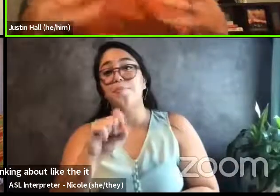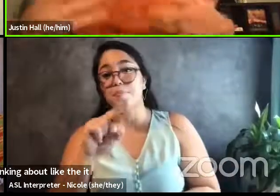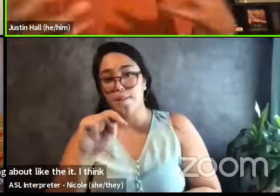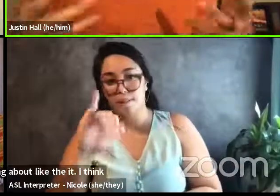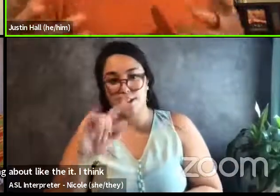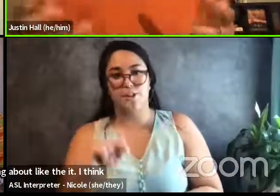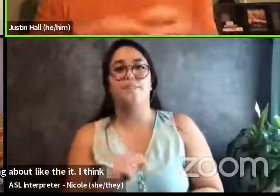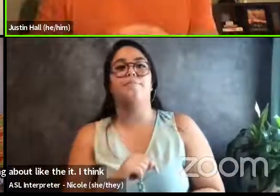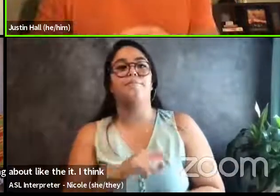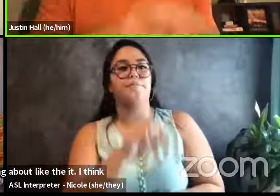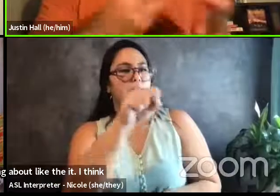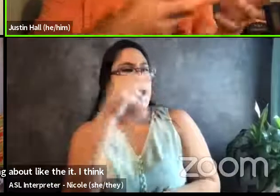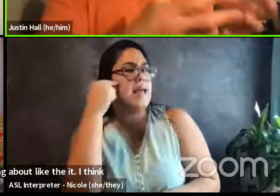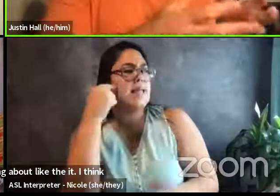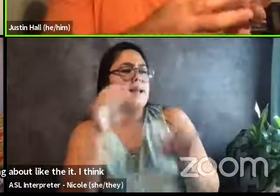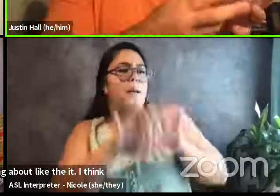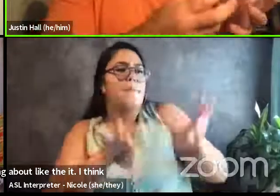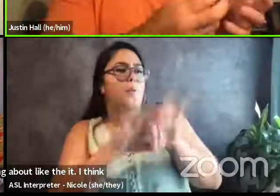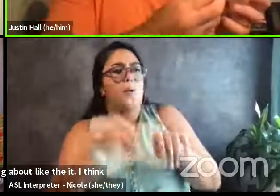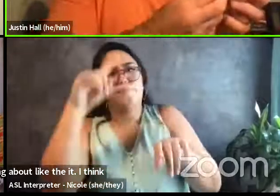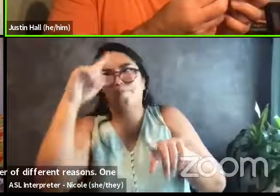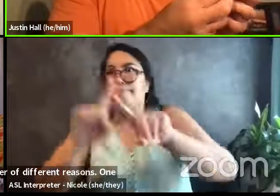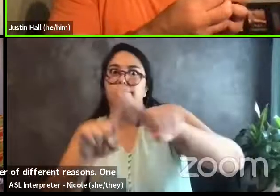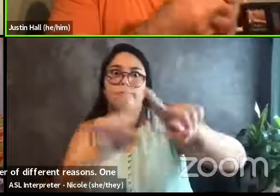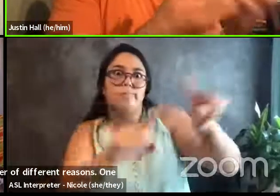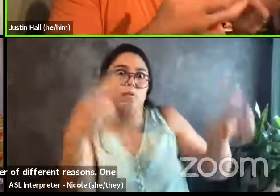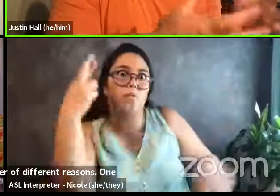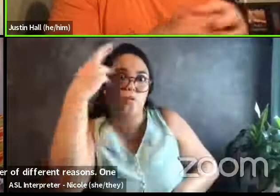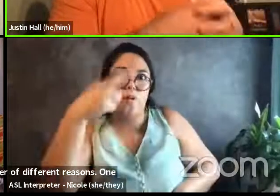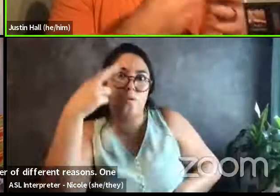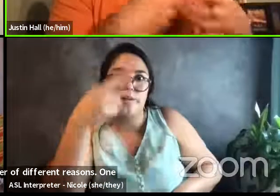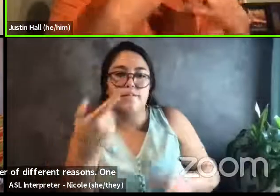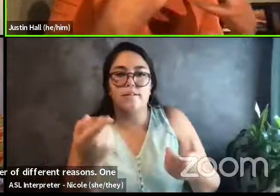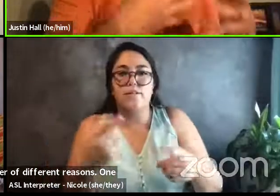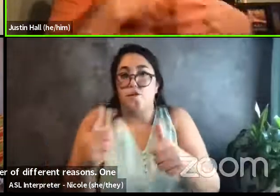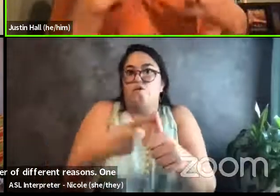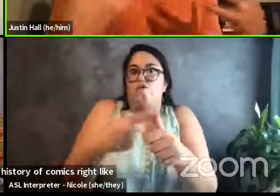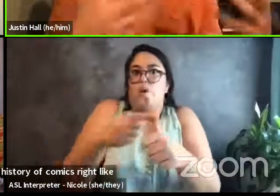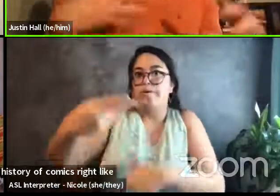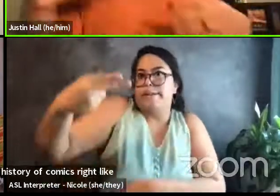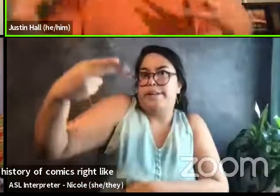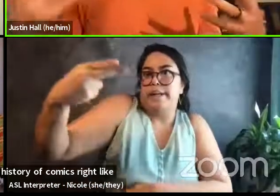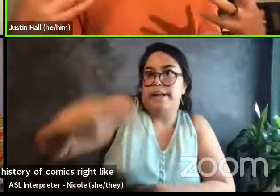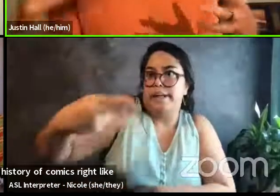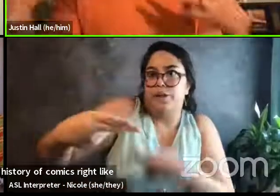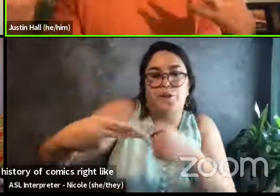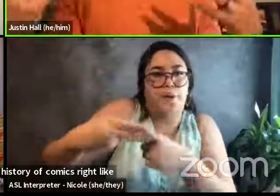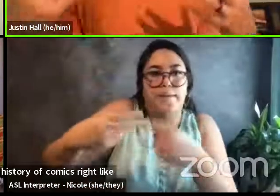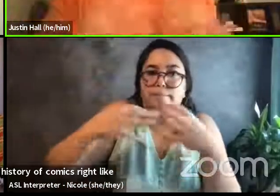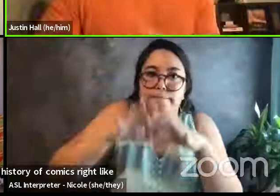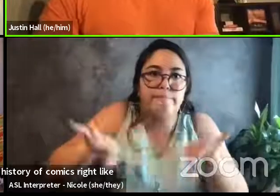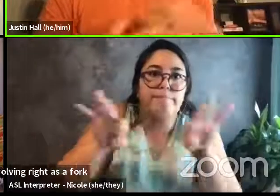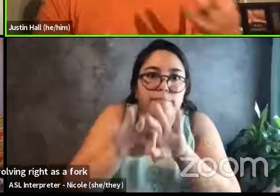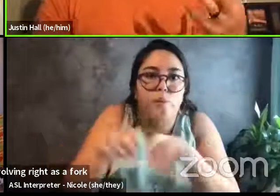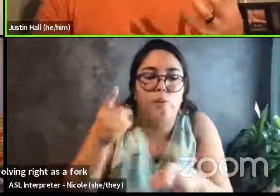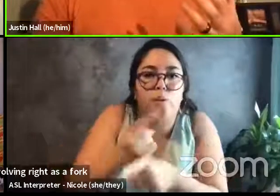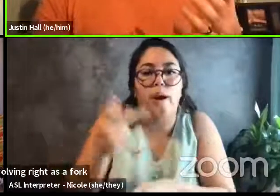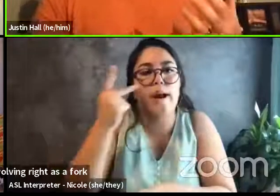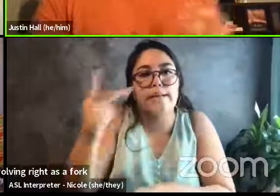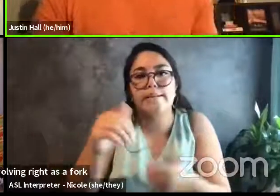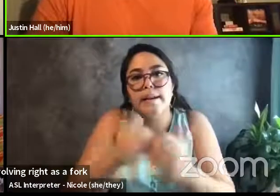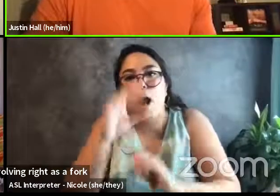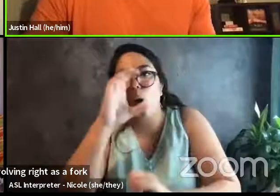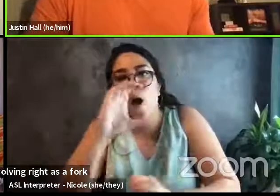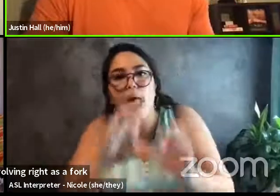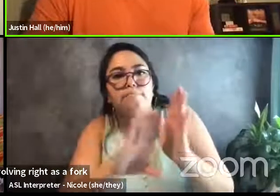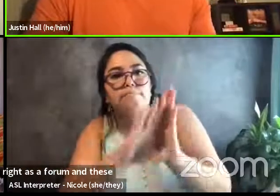important for a number of different reasons. One of them is of course the history of comics, right? Like you see comics evolving, right? As, as a forum and these different queer